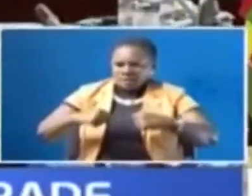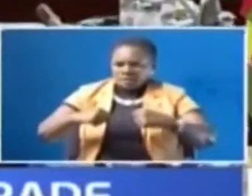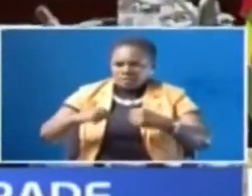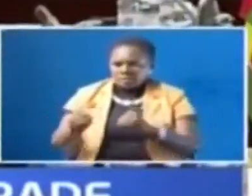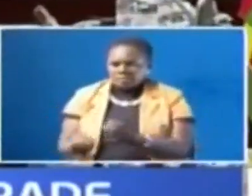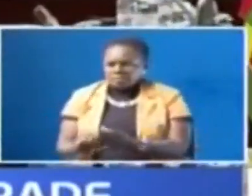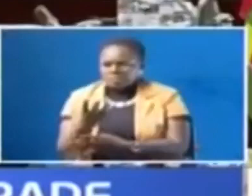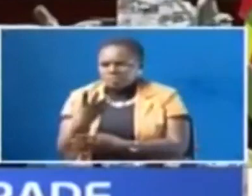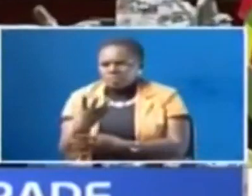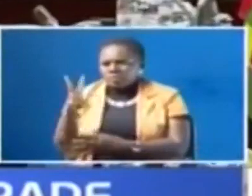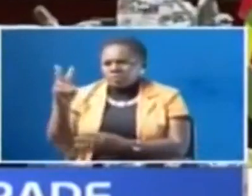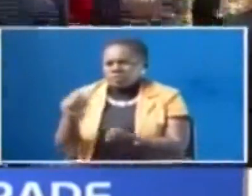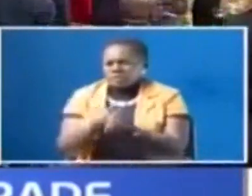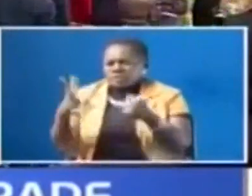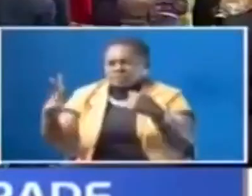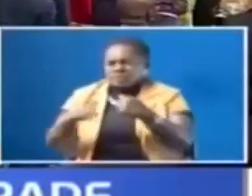force in May